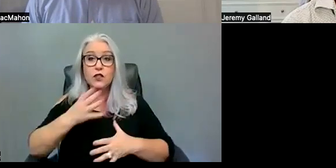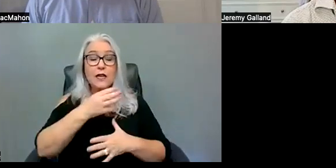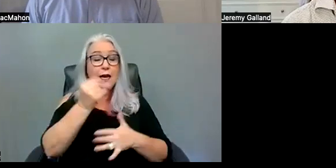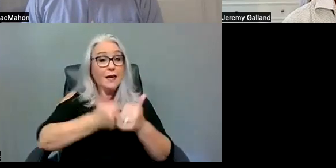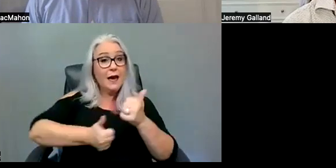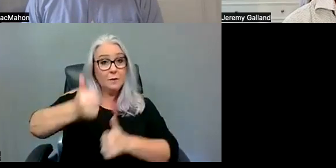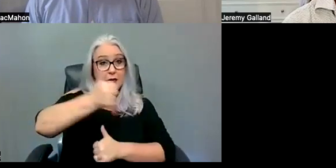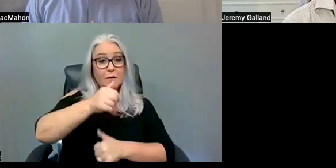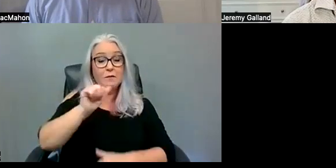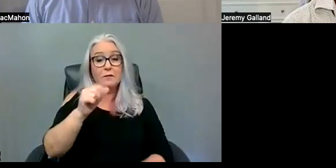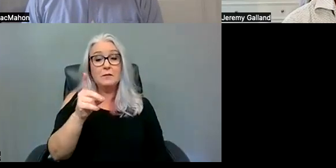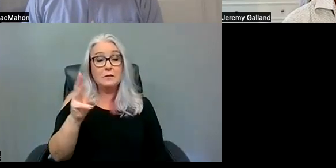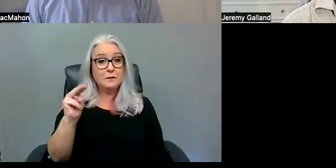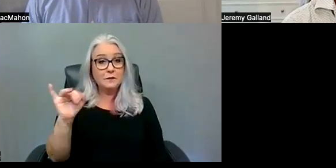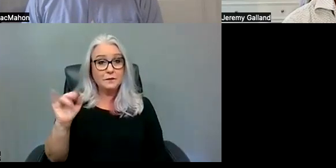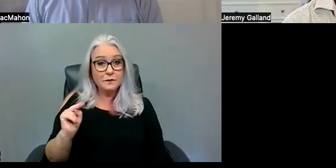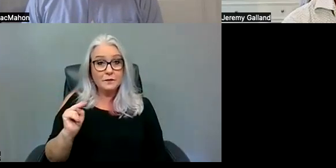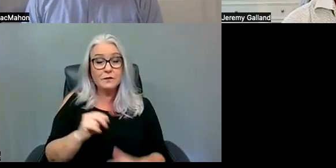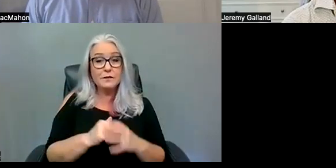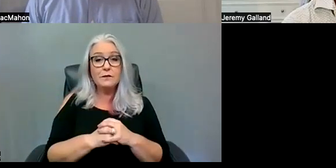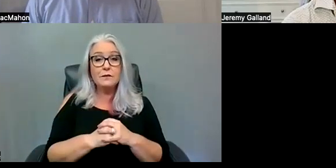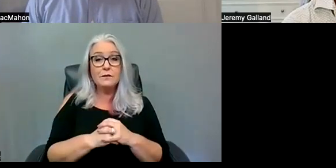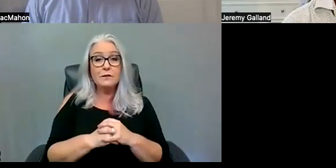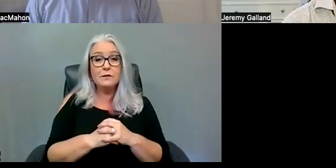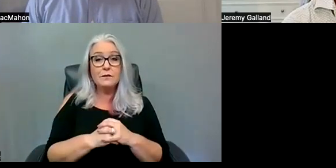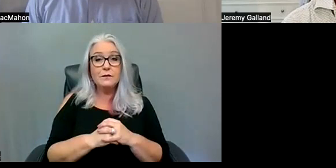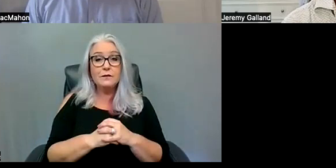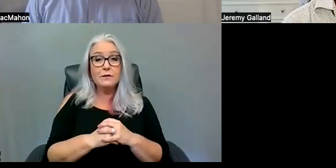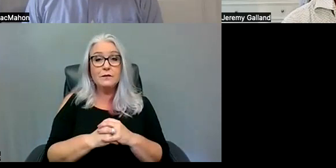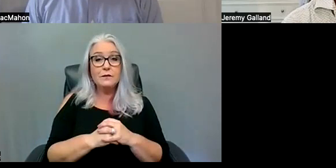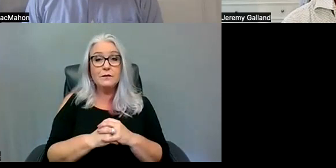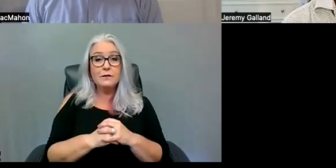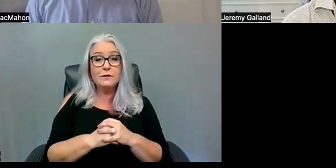while keeping kind of mindful